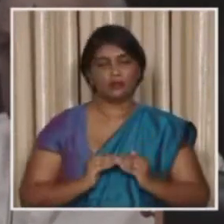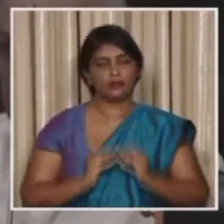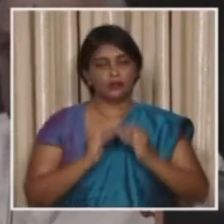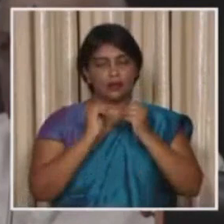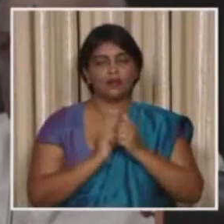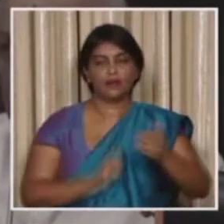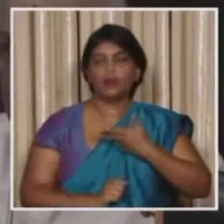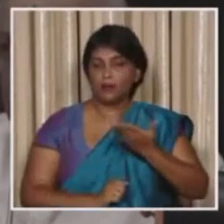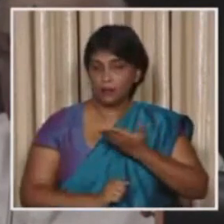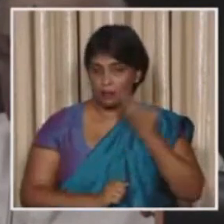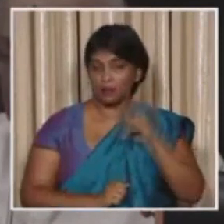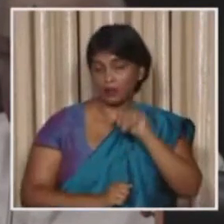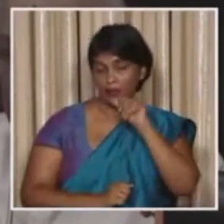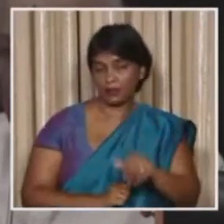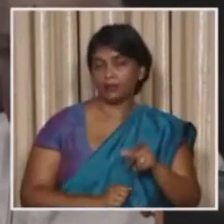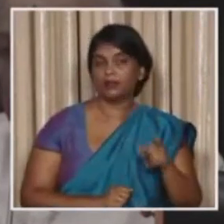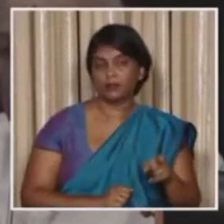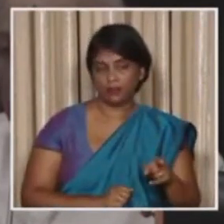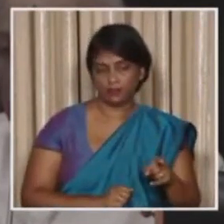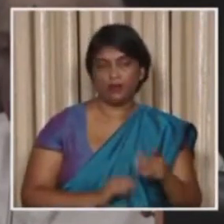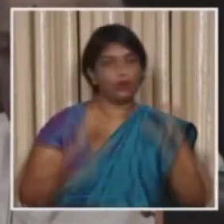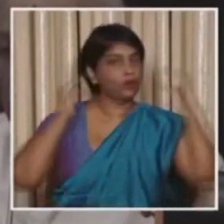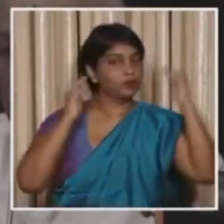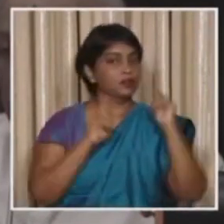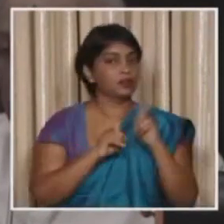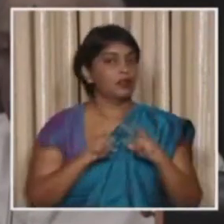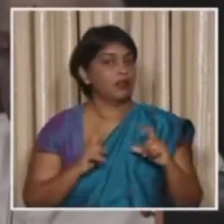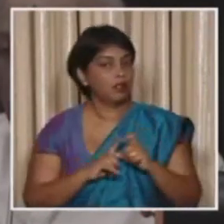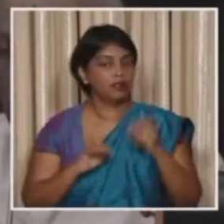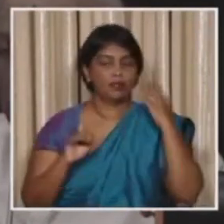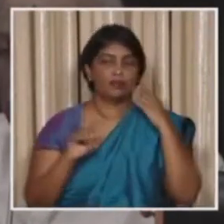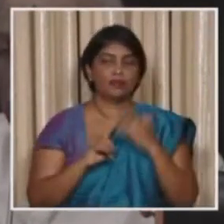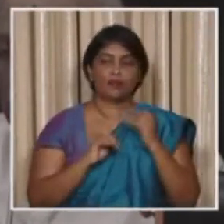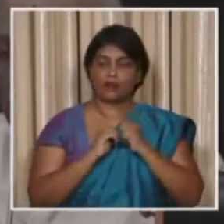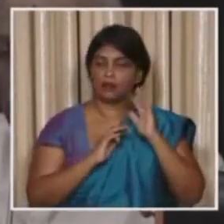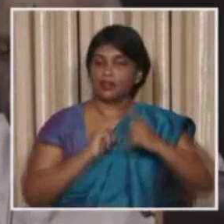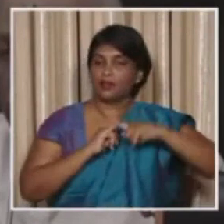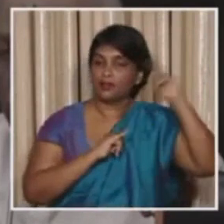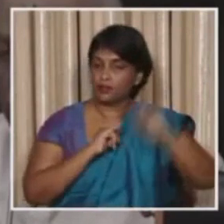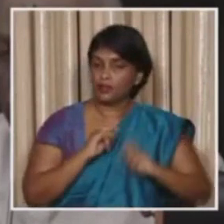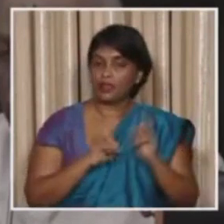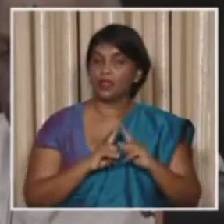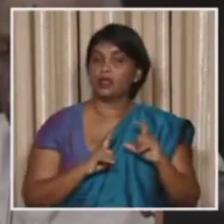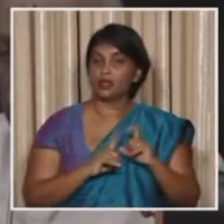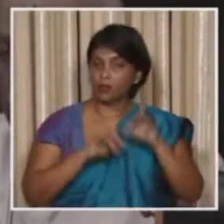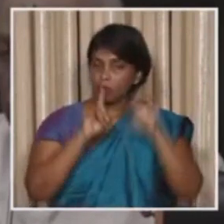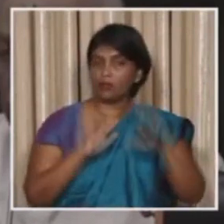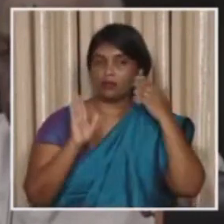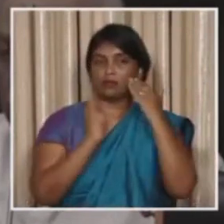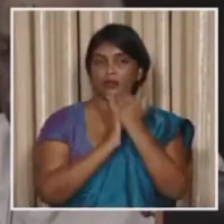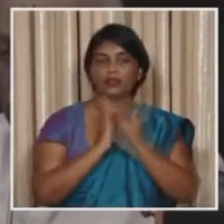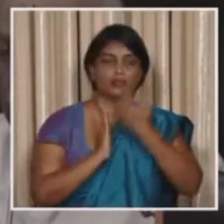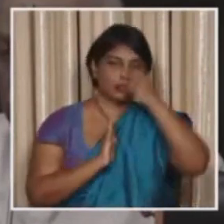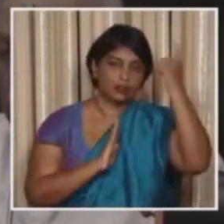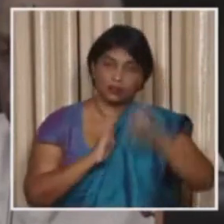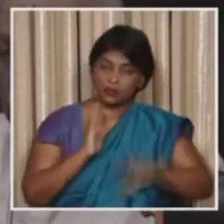a seat of excellence in higher education, which university would lend to developing it as a university city. Additionally,